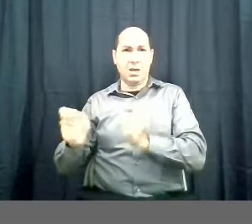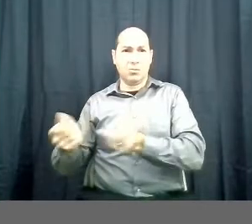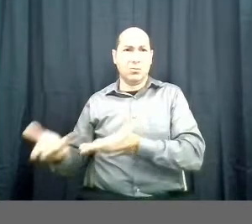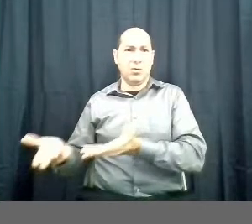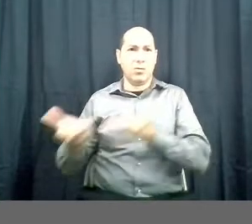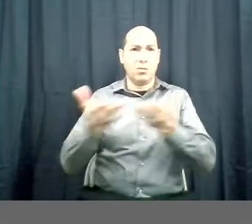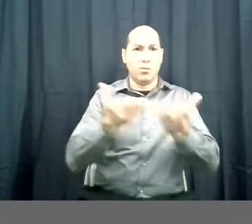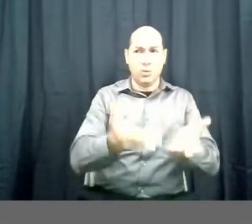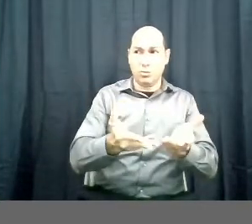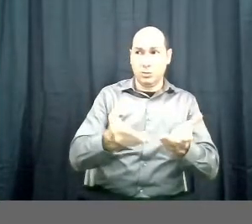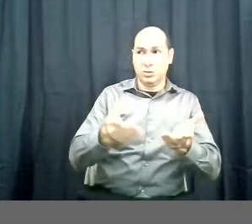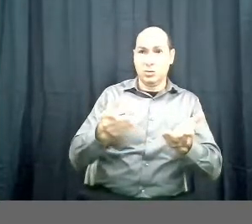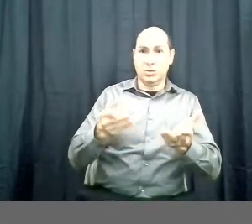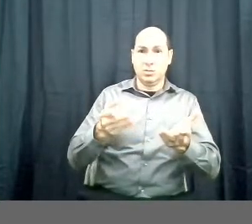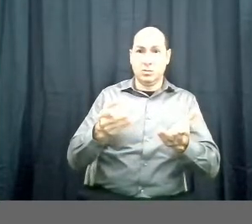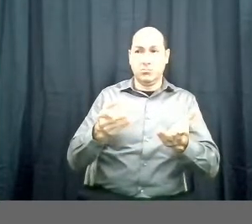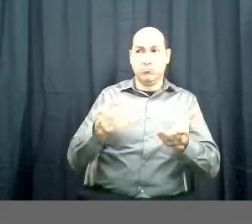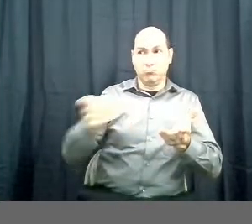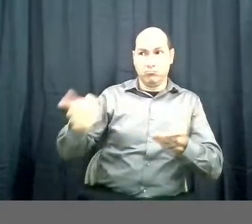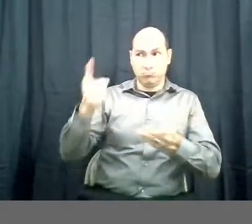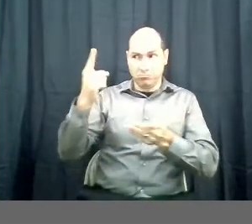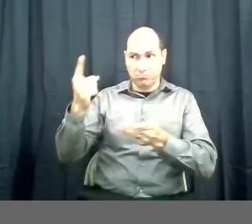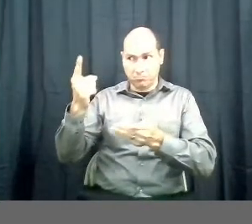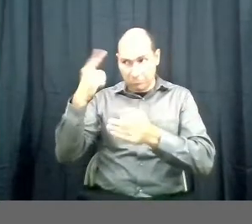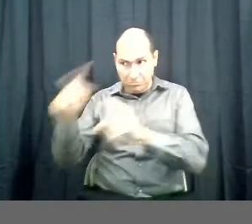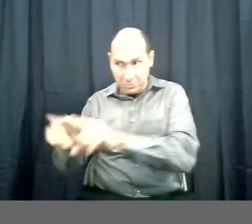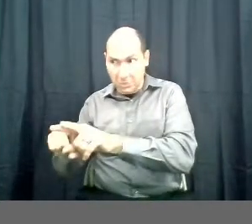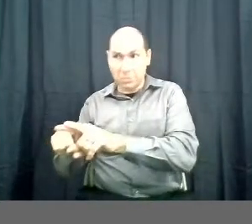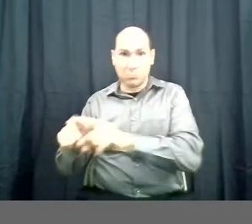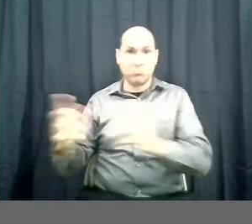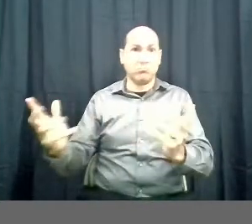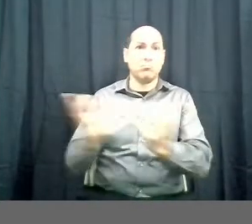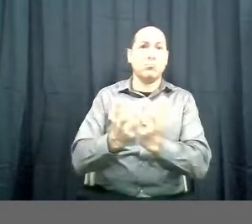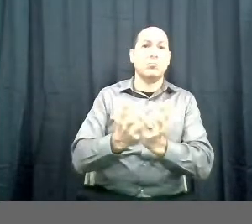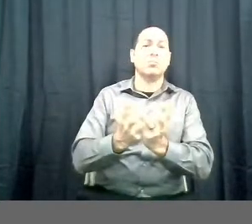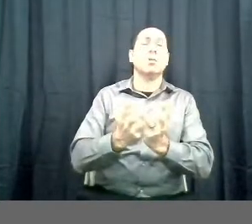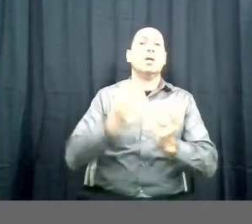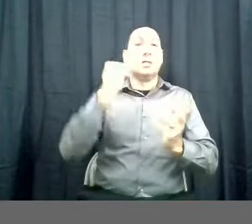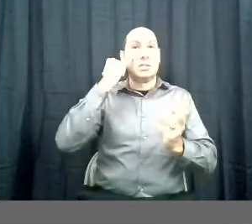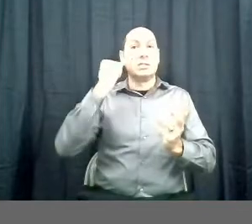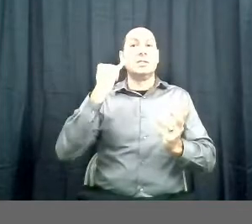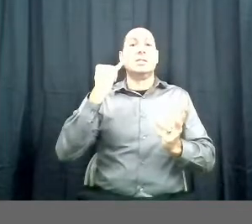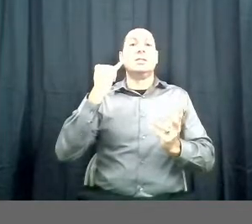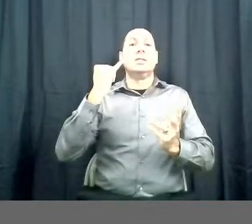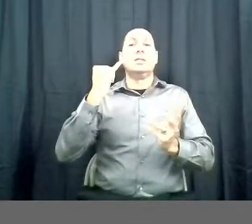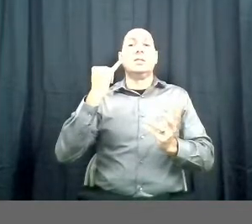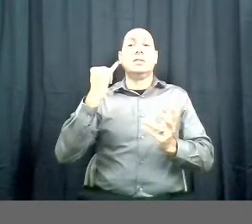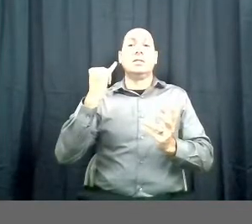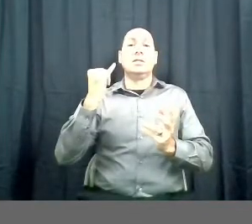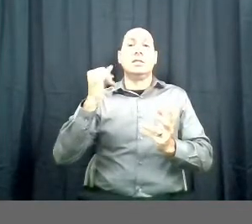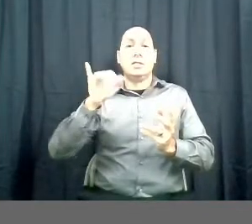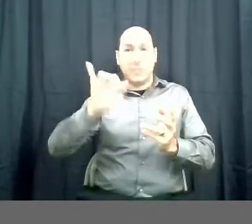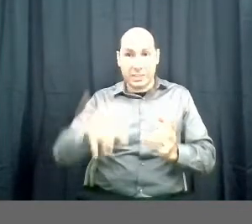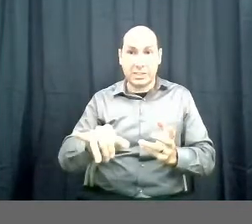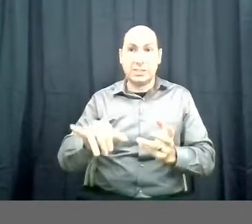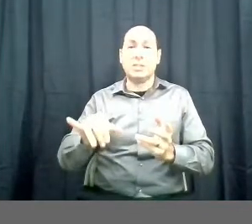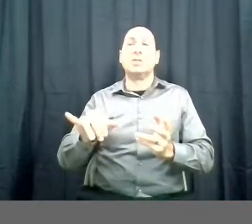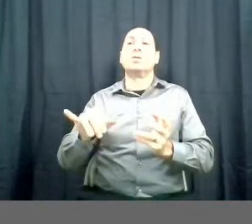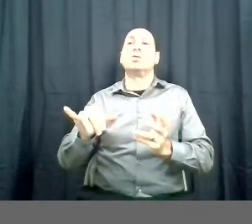these terms, if that is a determination after the negotiations without a subsequent board